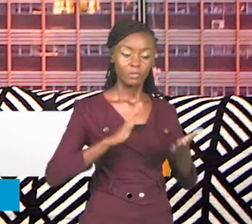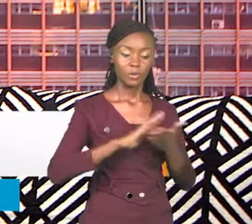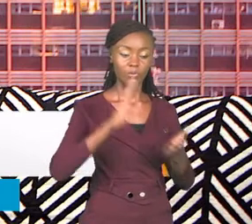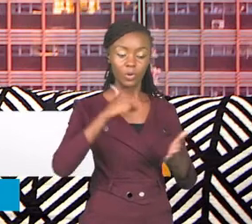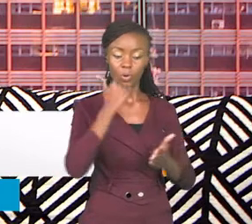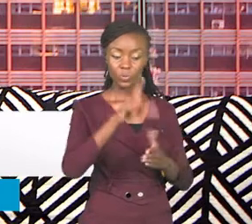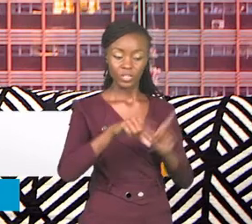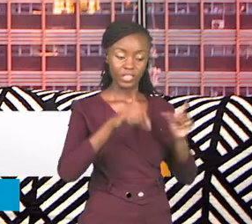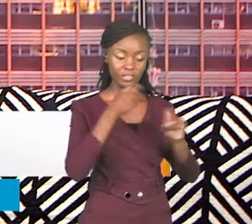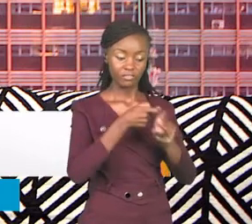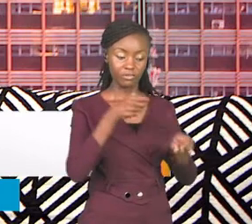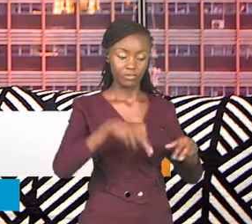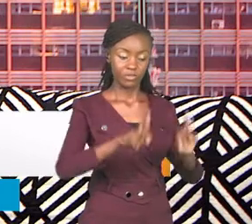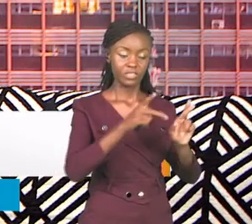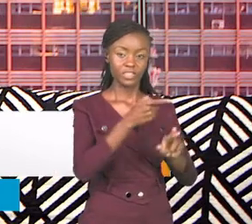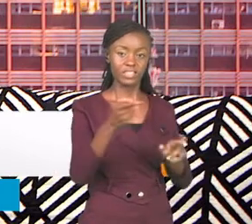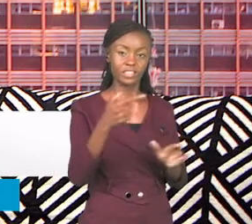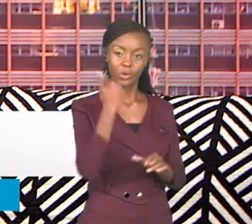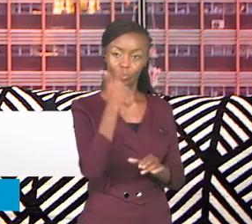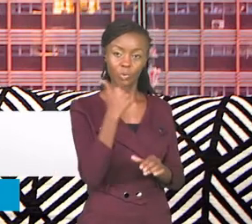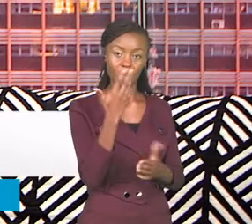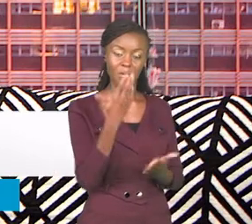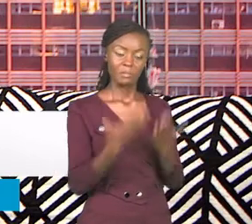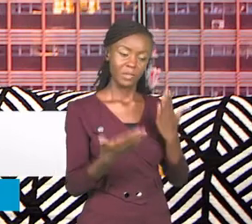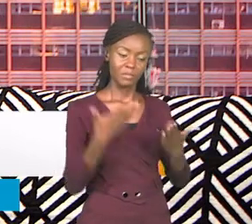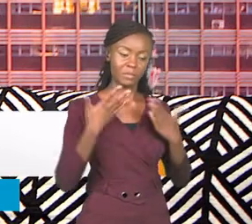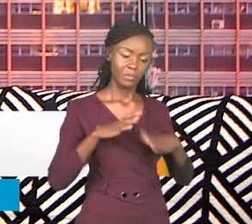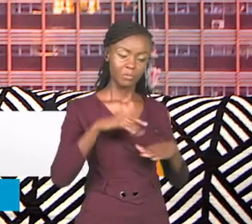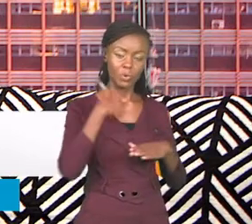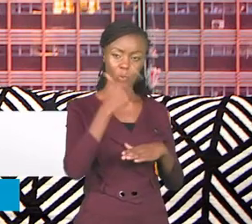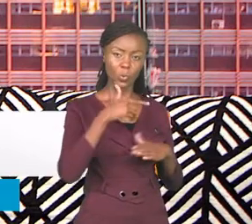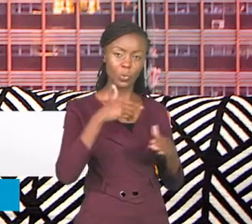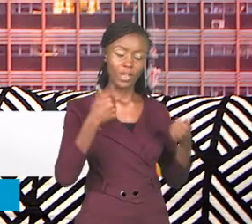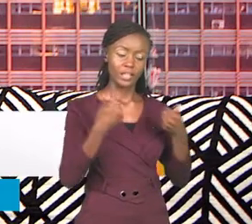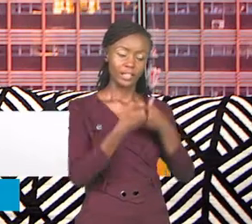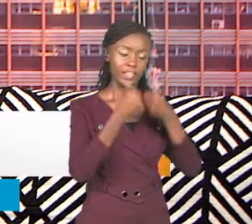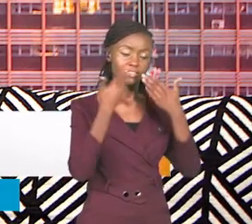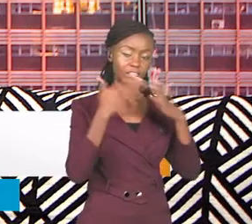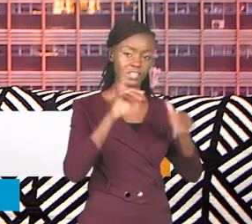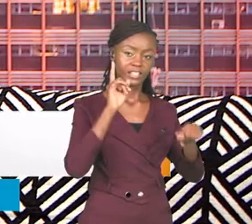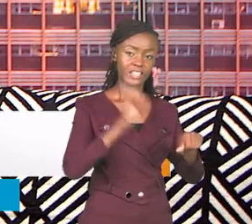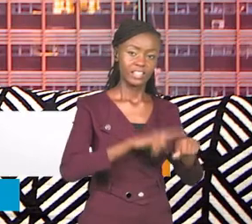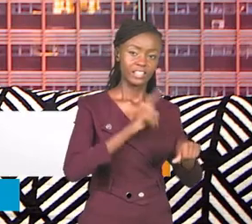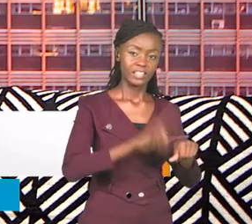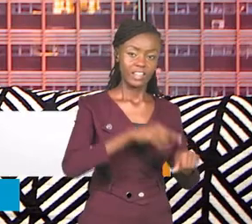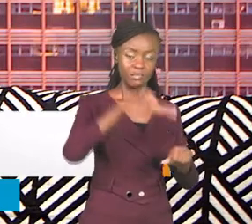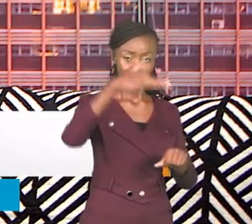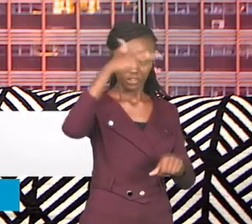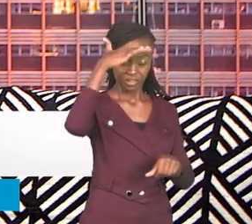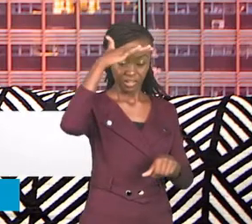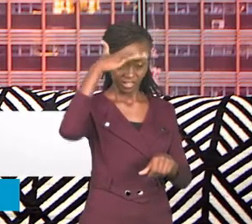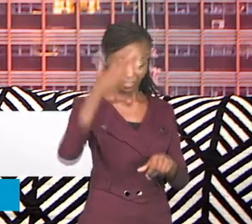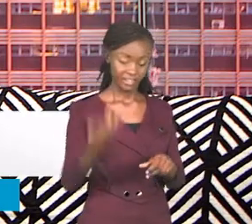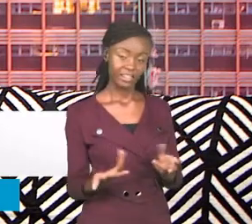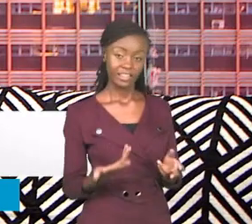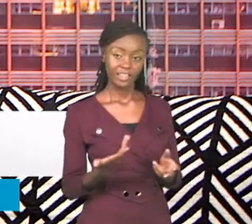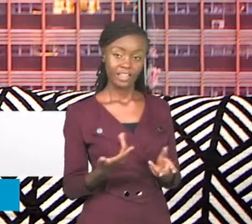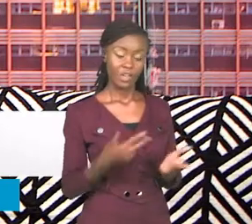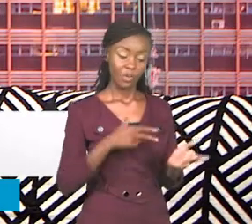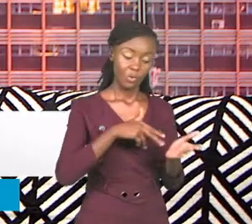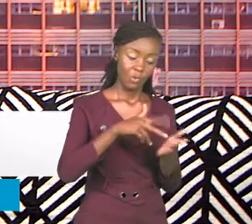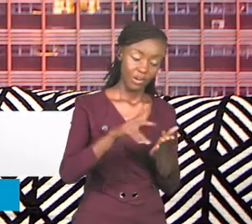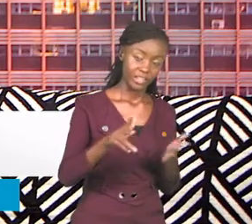these roads okay. are actually people who are knocked while jaywalking. Drunk and